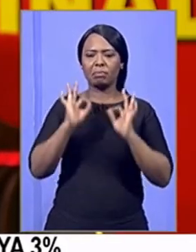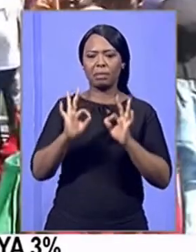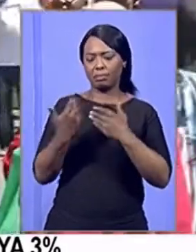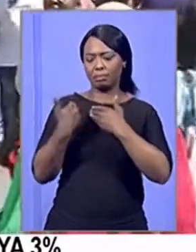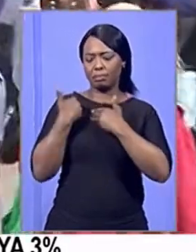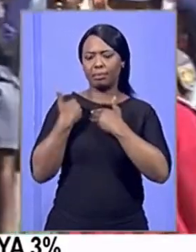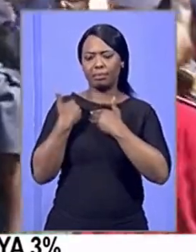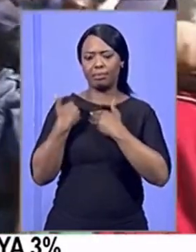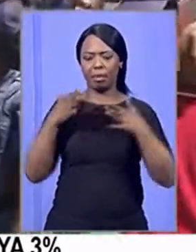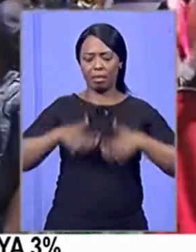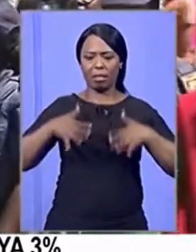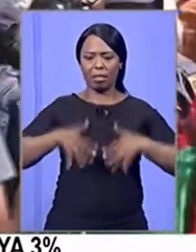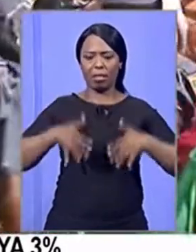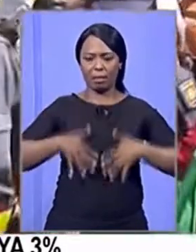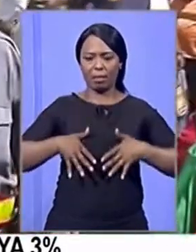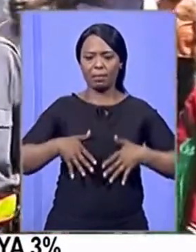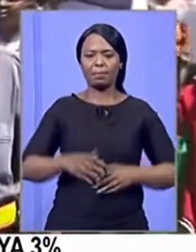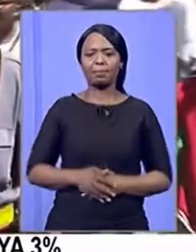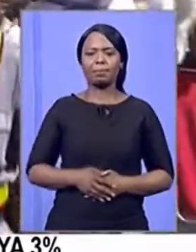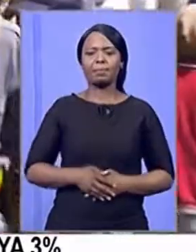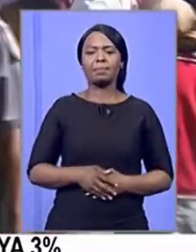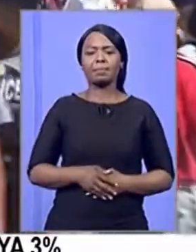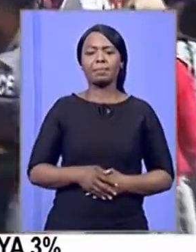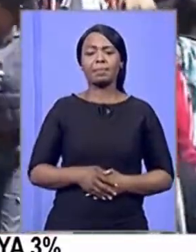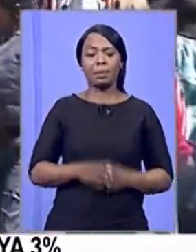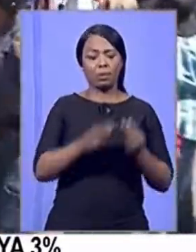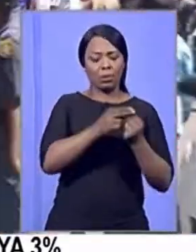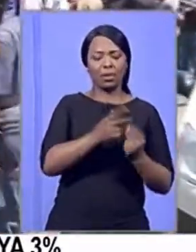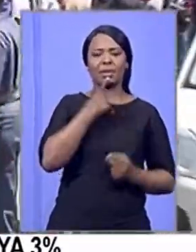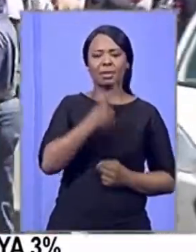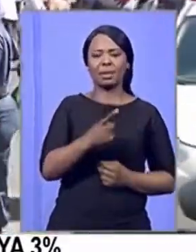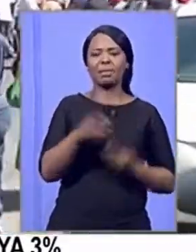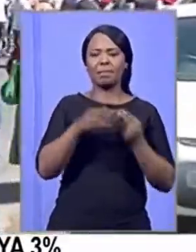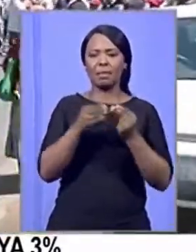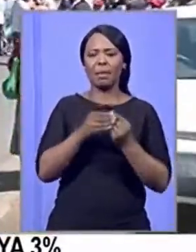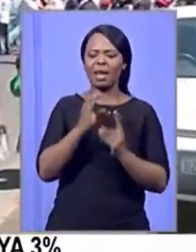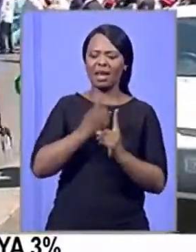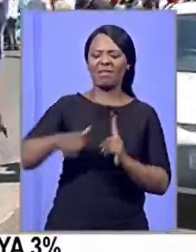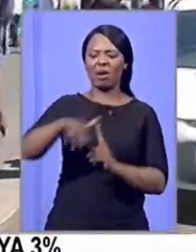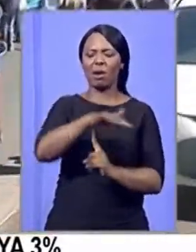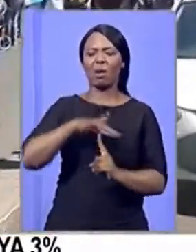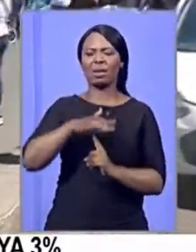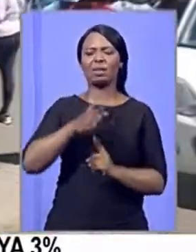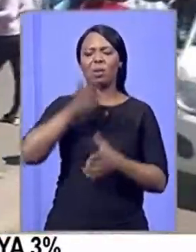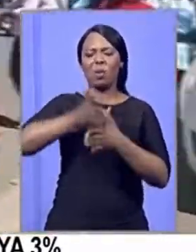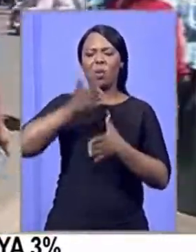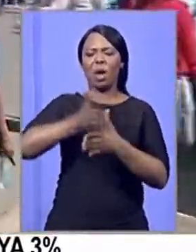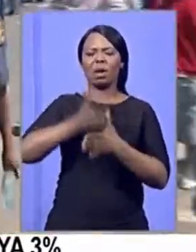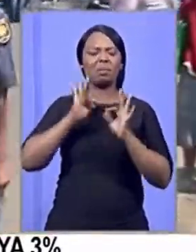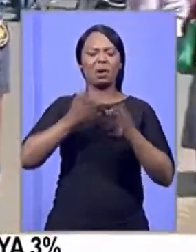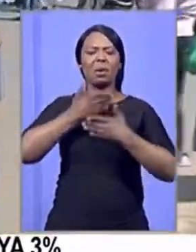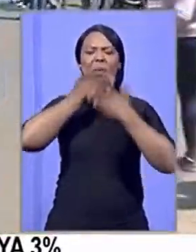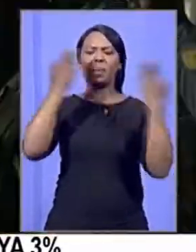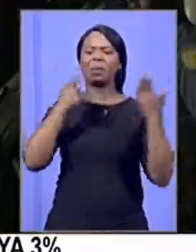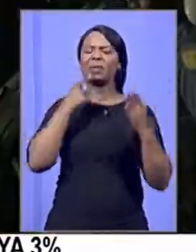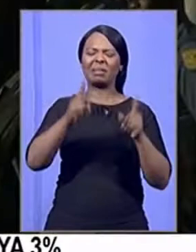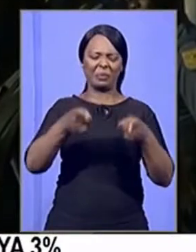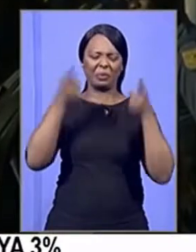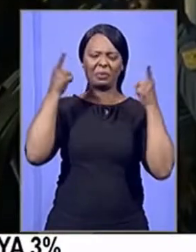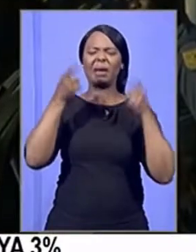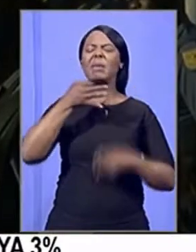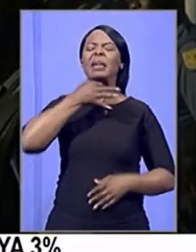allowances. Popcru e re ha esale ditho tsa yona di sebetsa tlasa maemo a mpefetseng dilemong tse ngata tse fetileng. E boetse e re mohanto